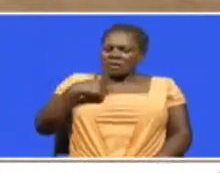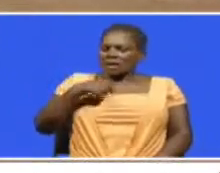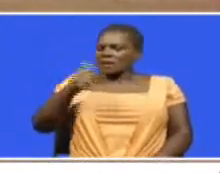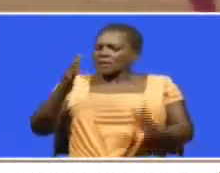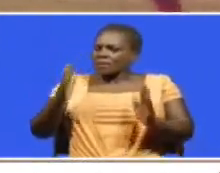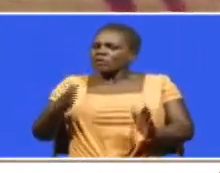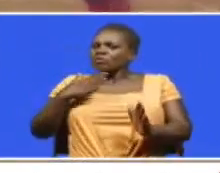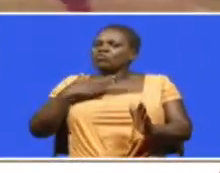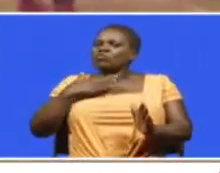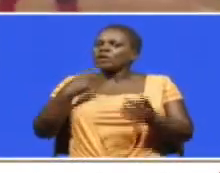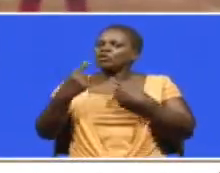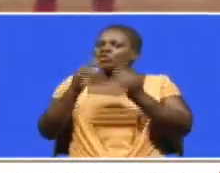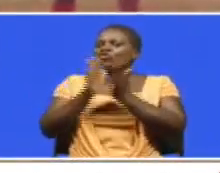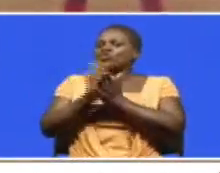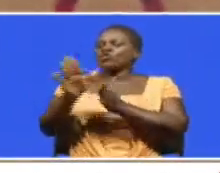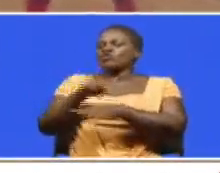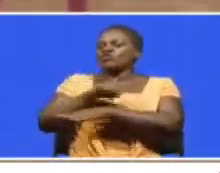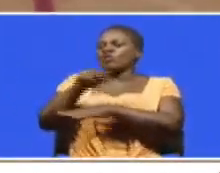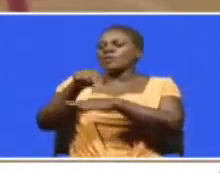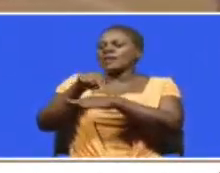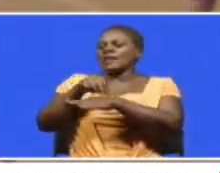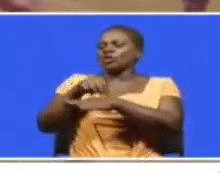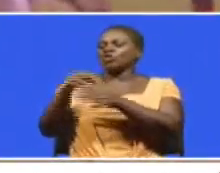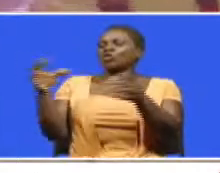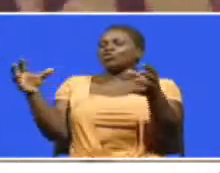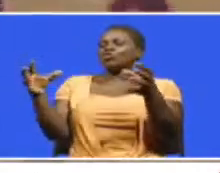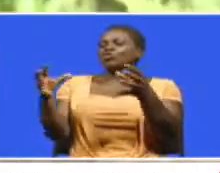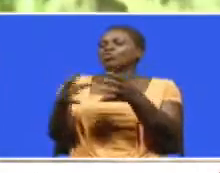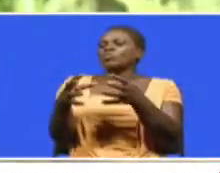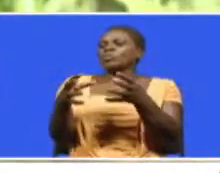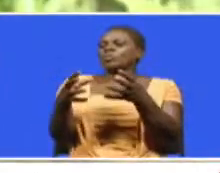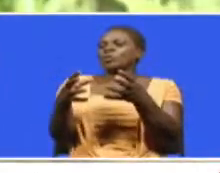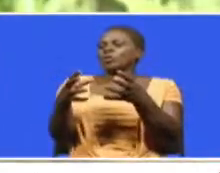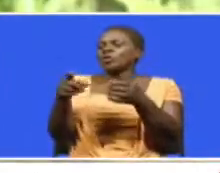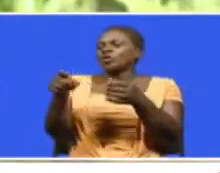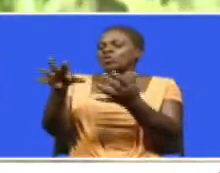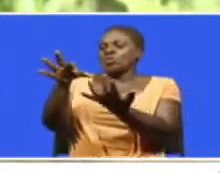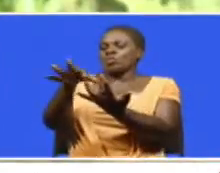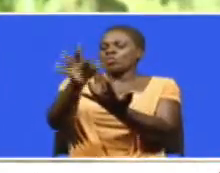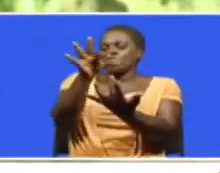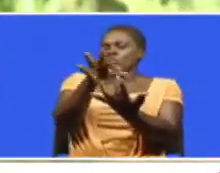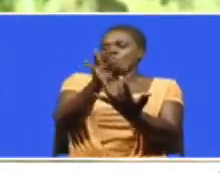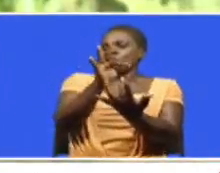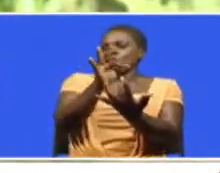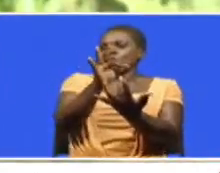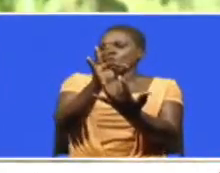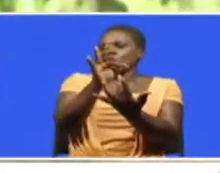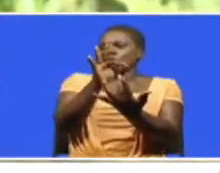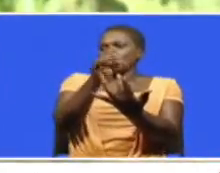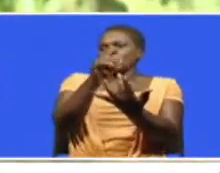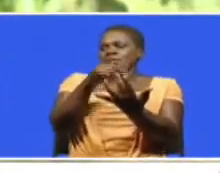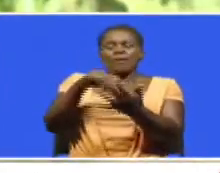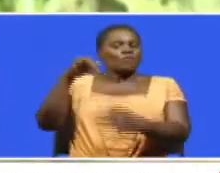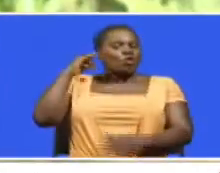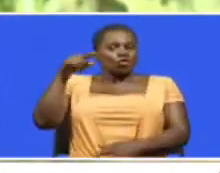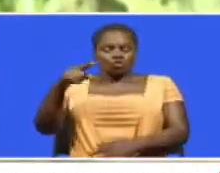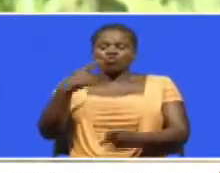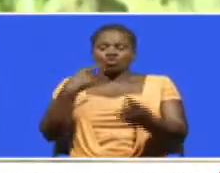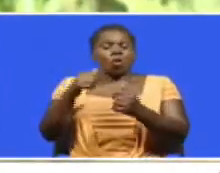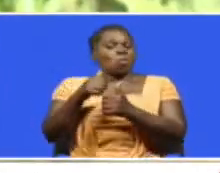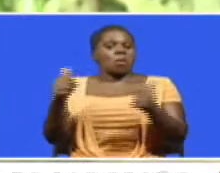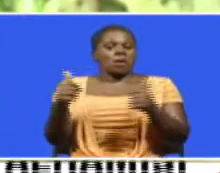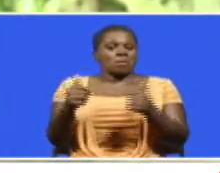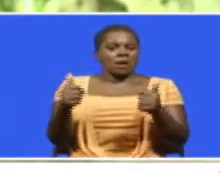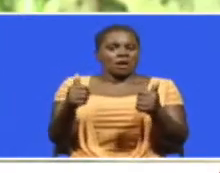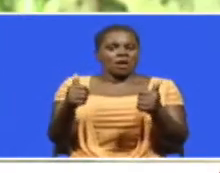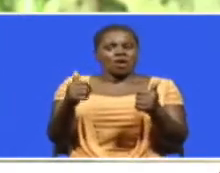wants to talk to you from the national team, and you've been selected. So whenever they give you a call, just talk to them and